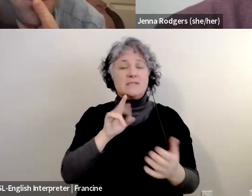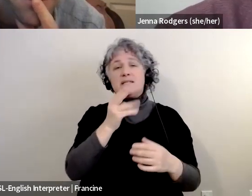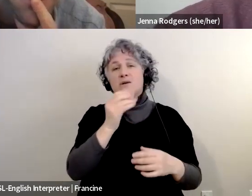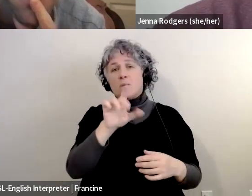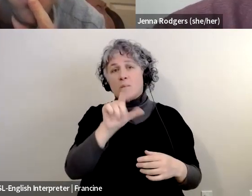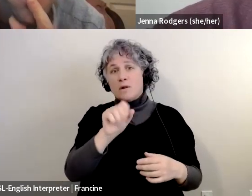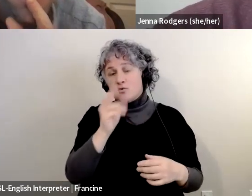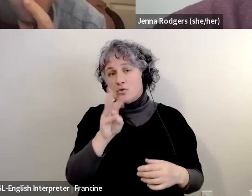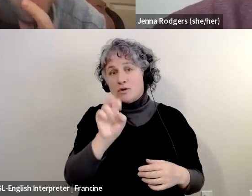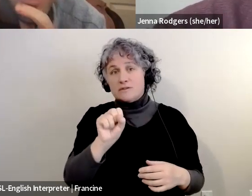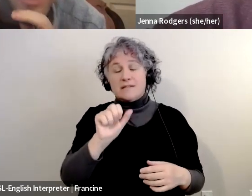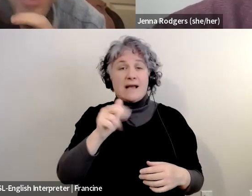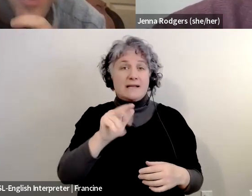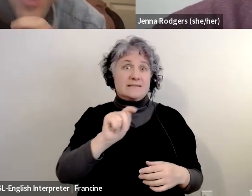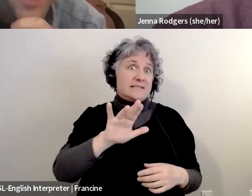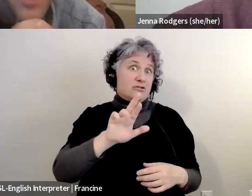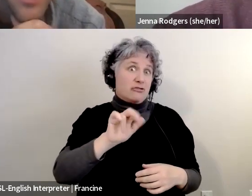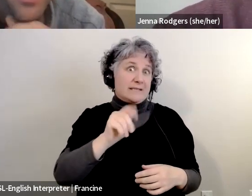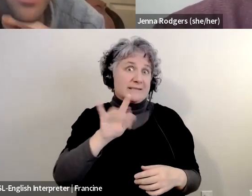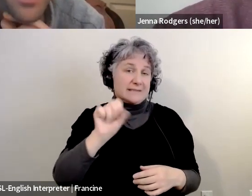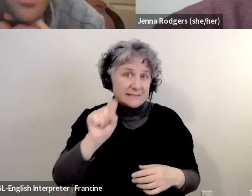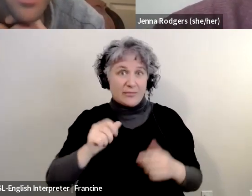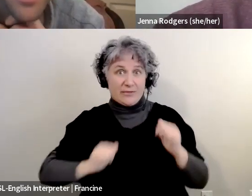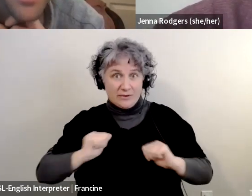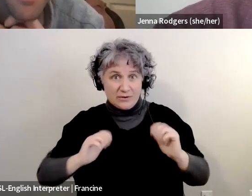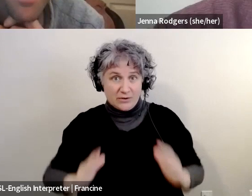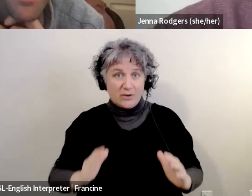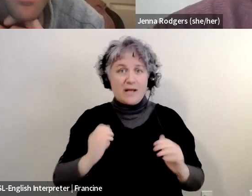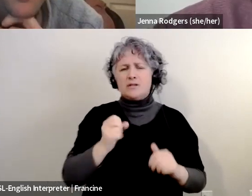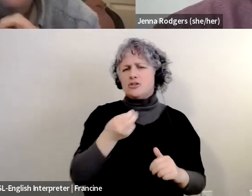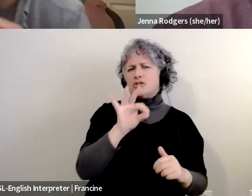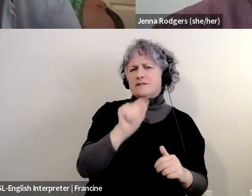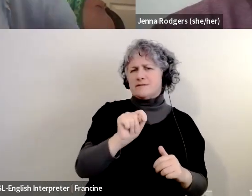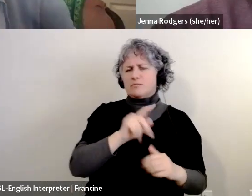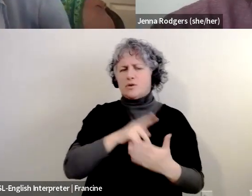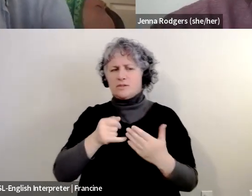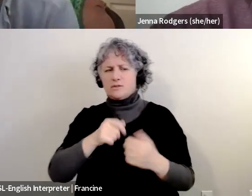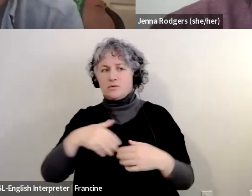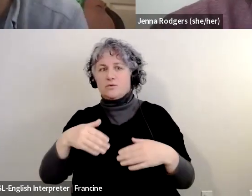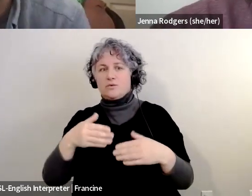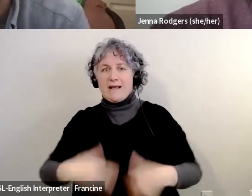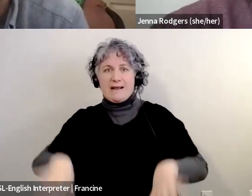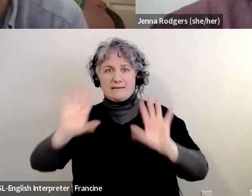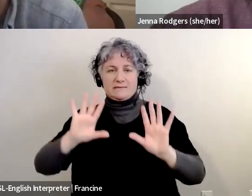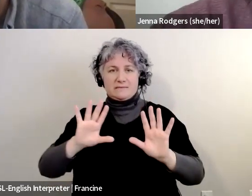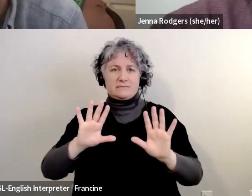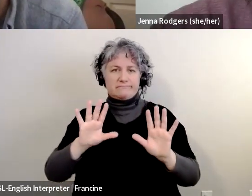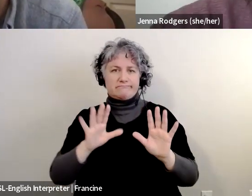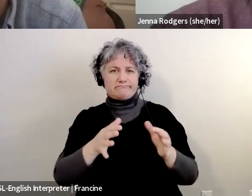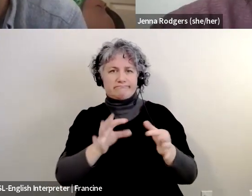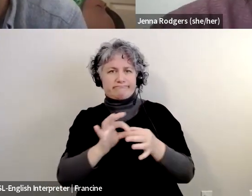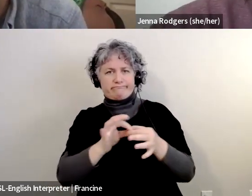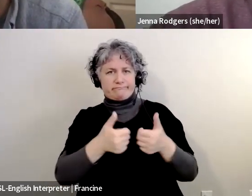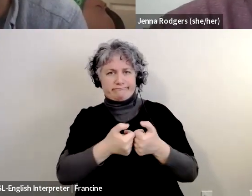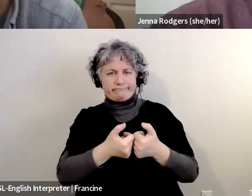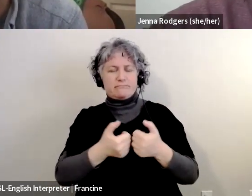Anti-Racist Theatre, and the Shift Project to End Domestic Violence. And then we always want to remind folks of